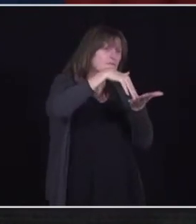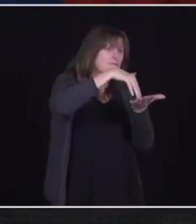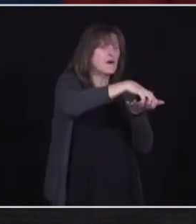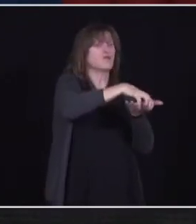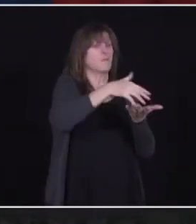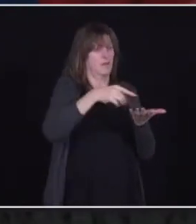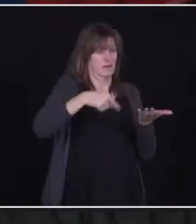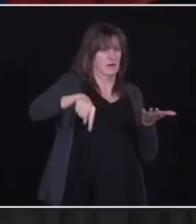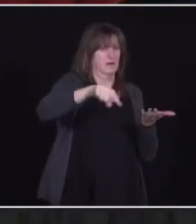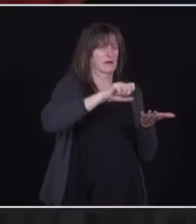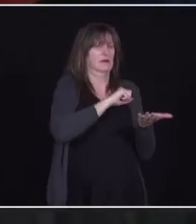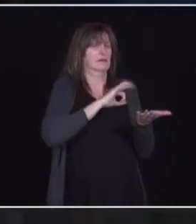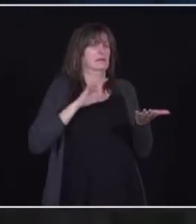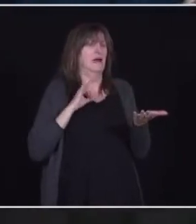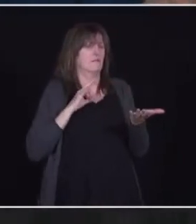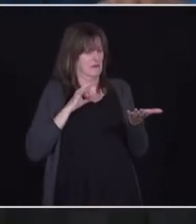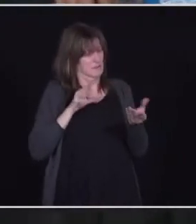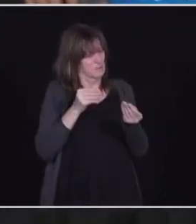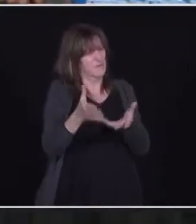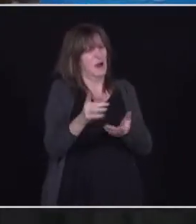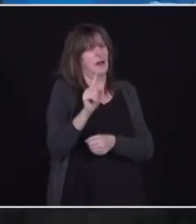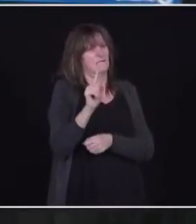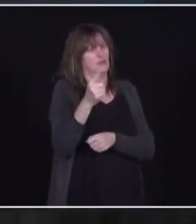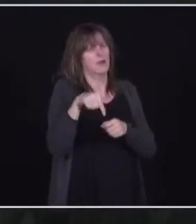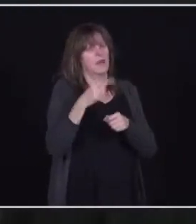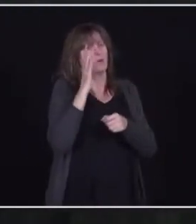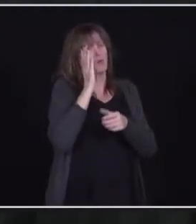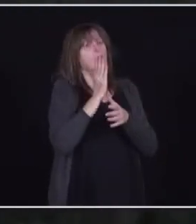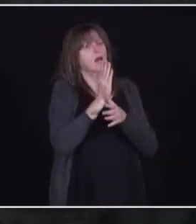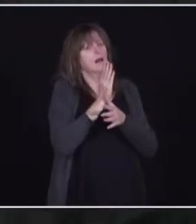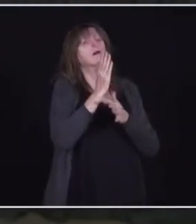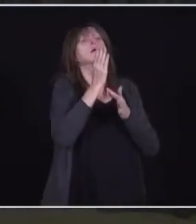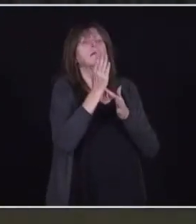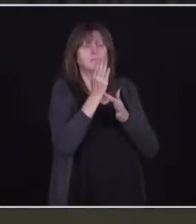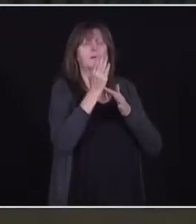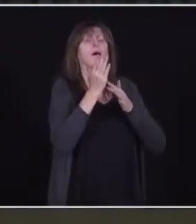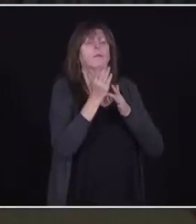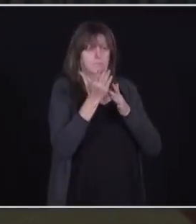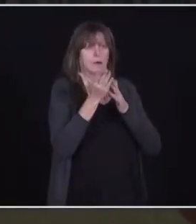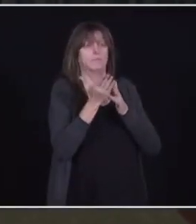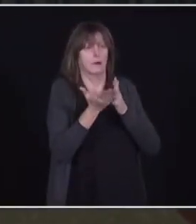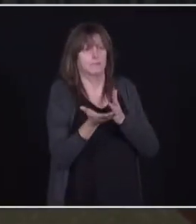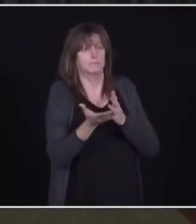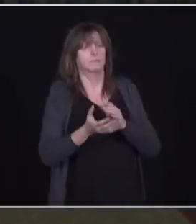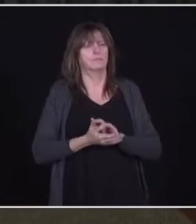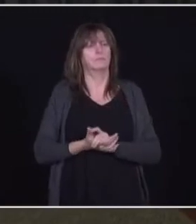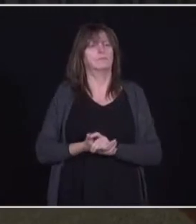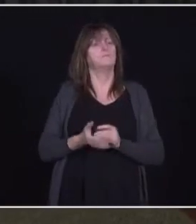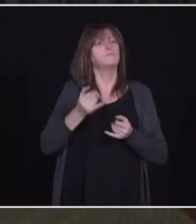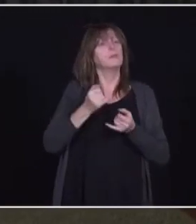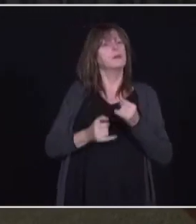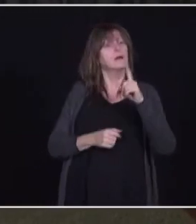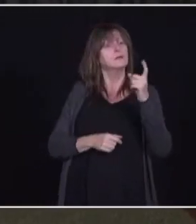Last question. Your final question comes from David Akin with Global News. Please go